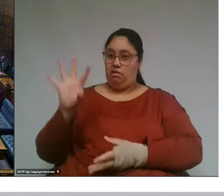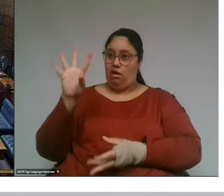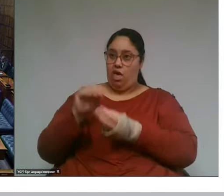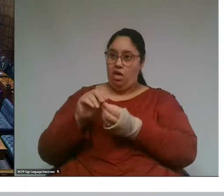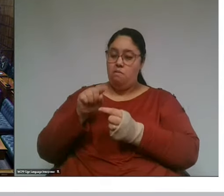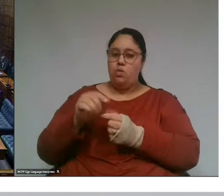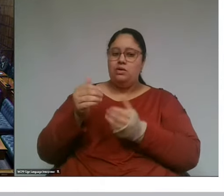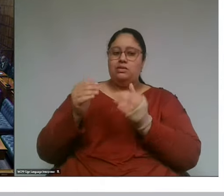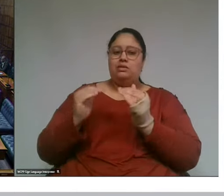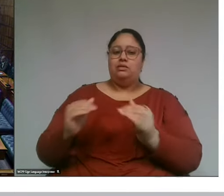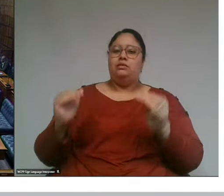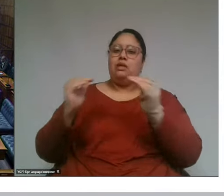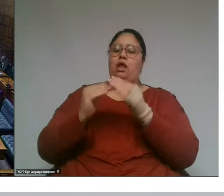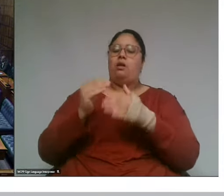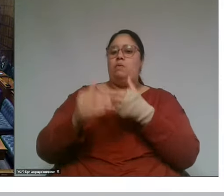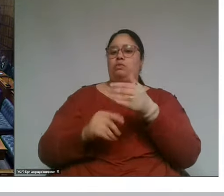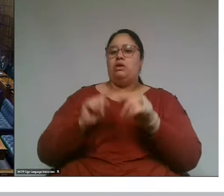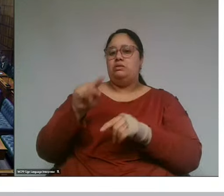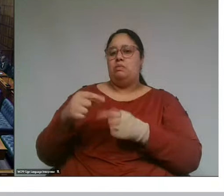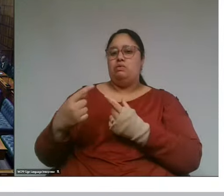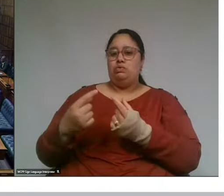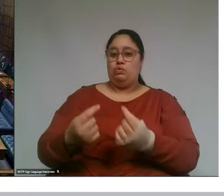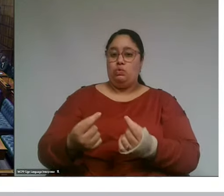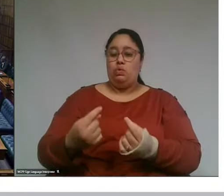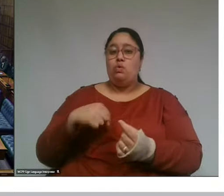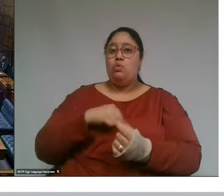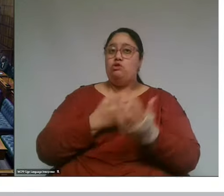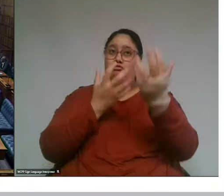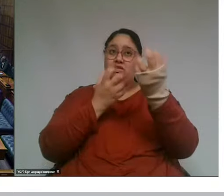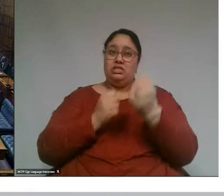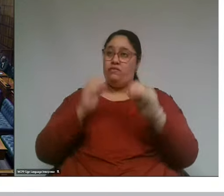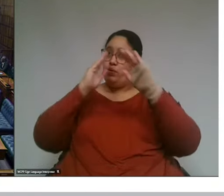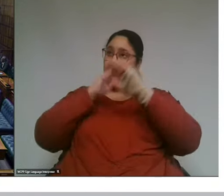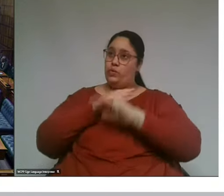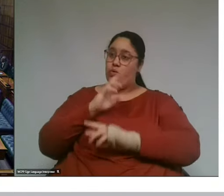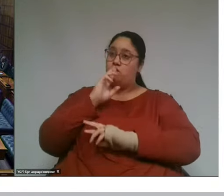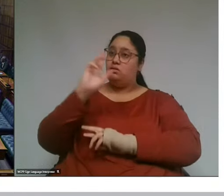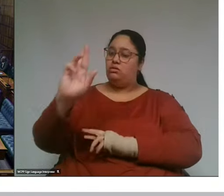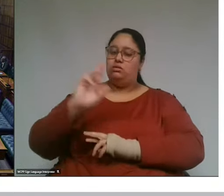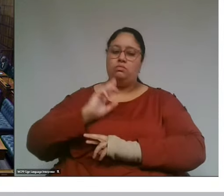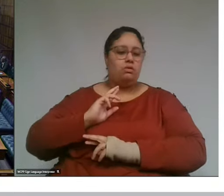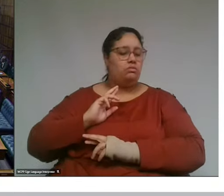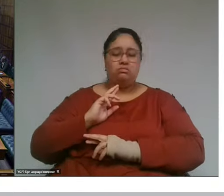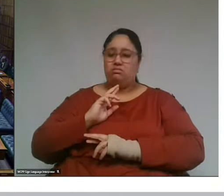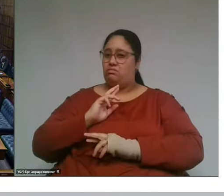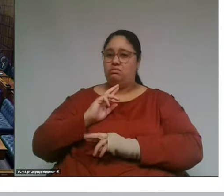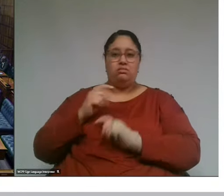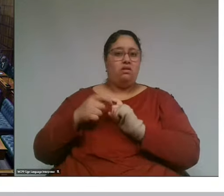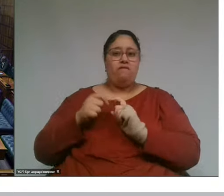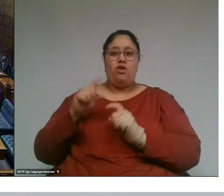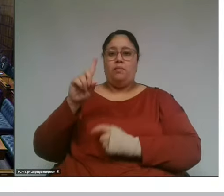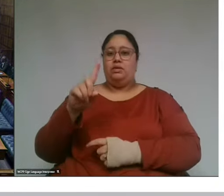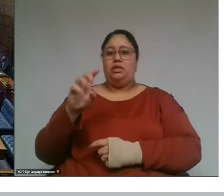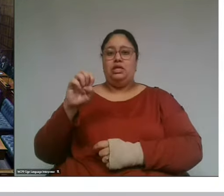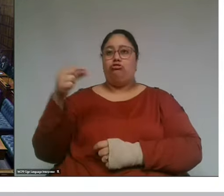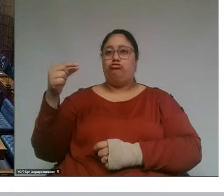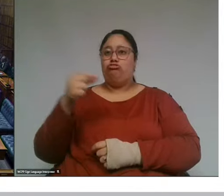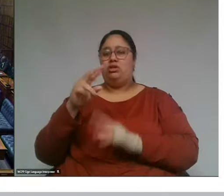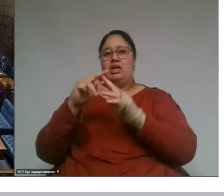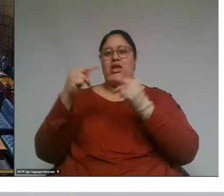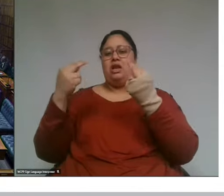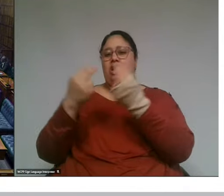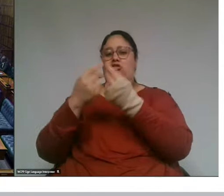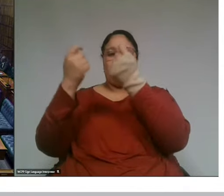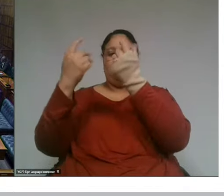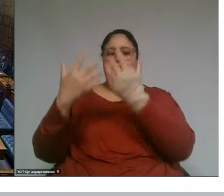standard procedure to do that we have received no response at all from the DG of national